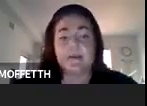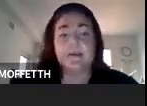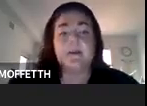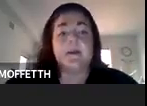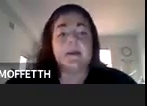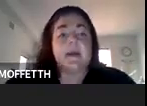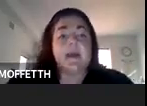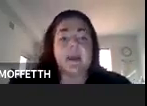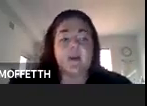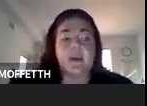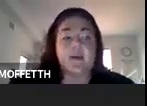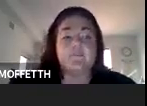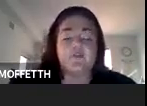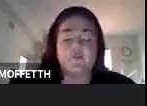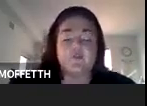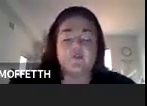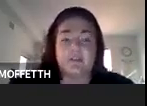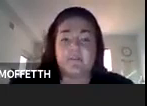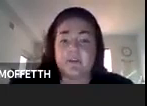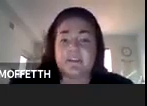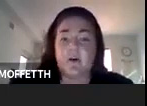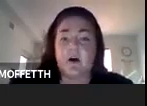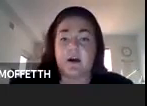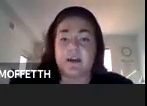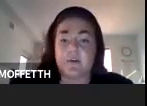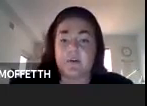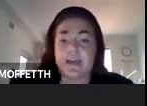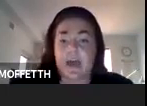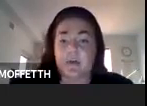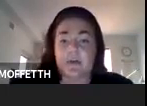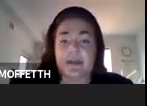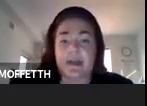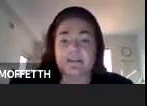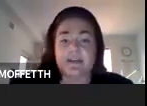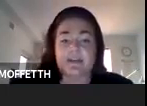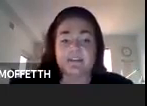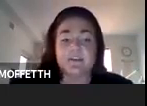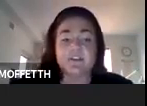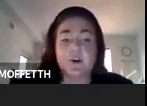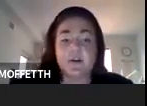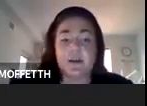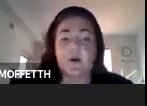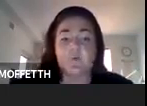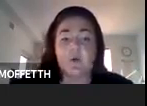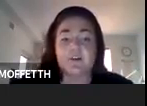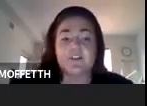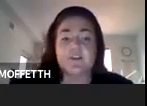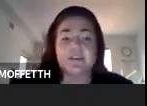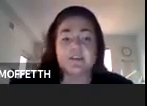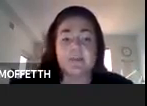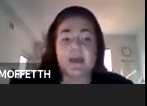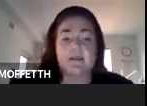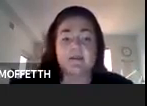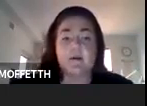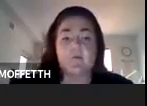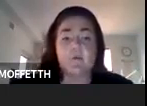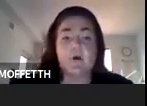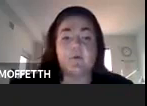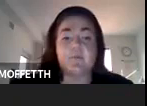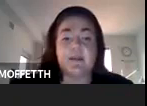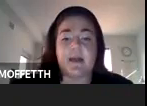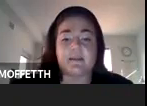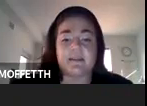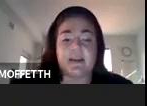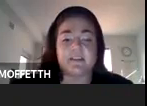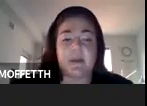desk. In the area of nutrition, focusing on increasing equity and access, starting our work to expand